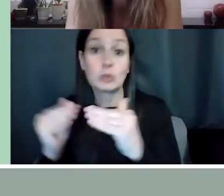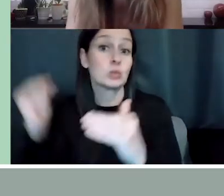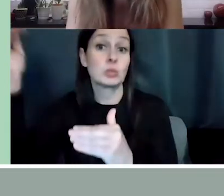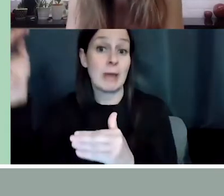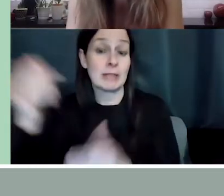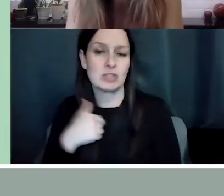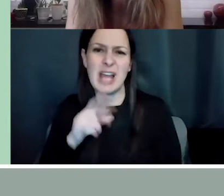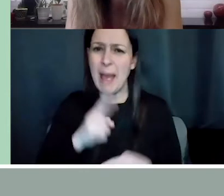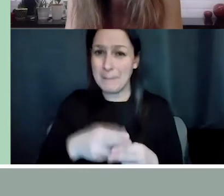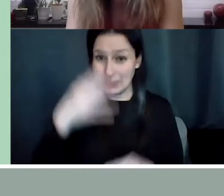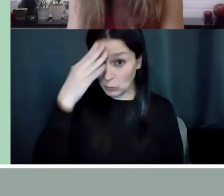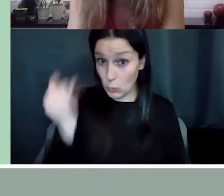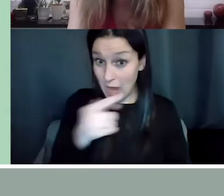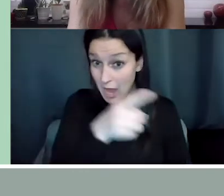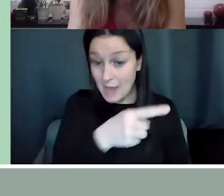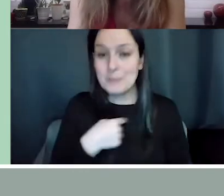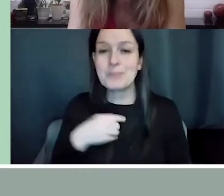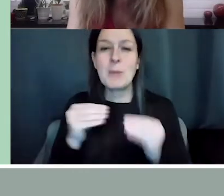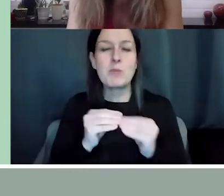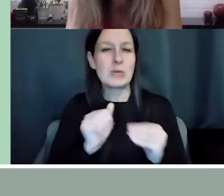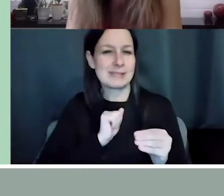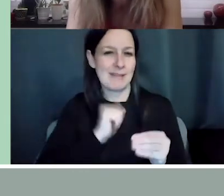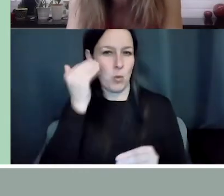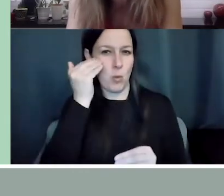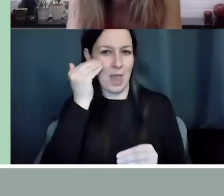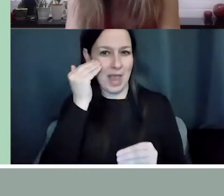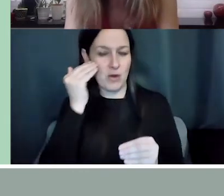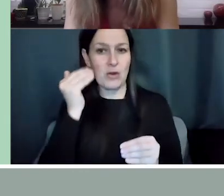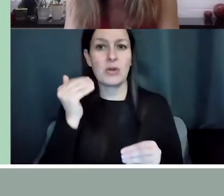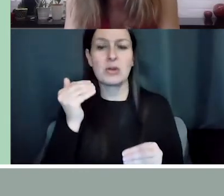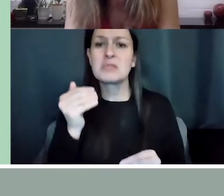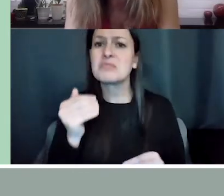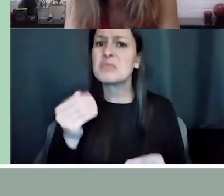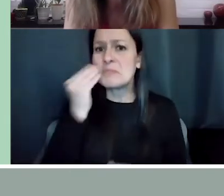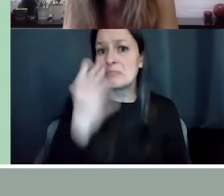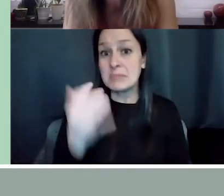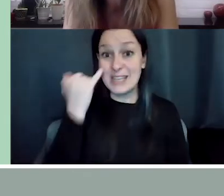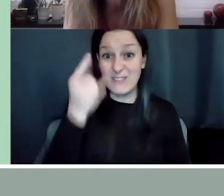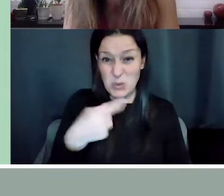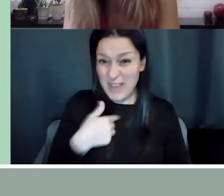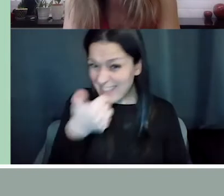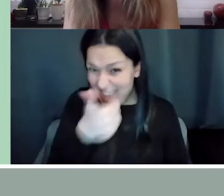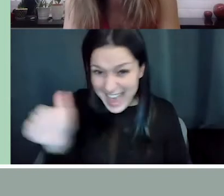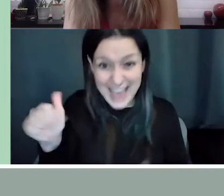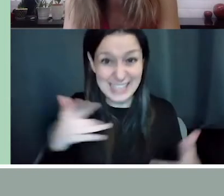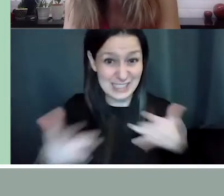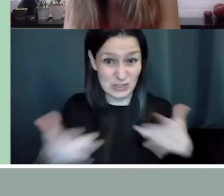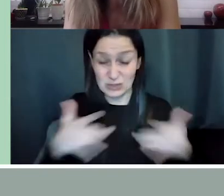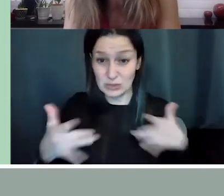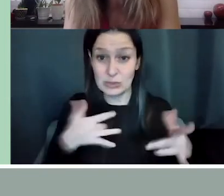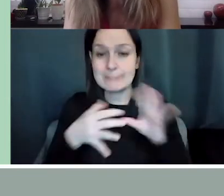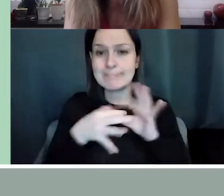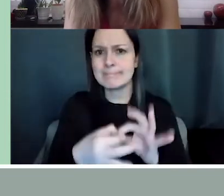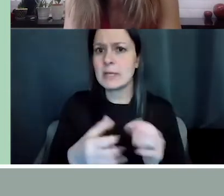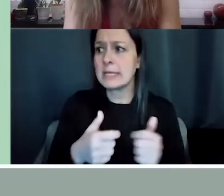only mention this as more of a kind of a self-awareness and really to say, if you have any concerns about, am